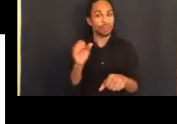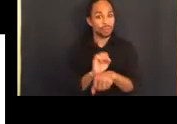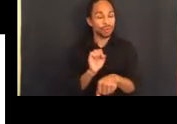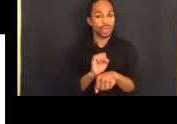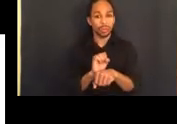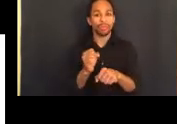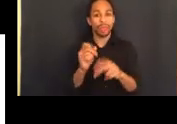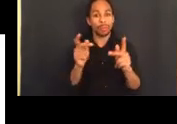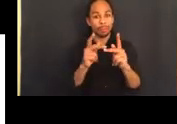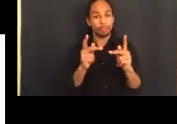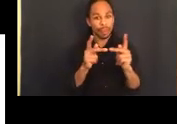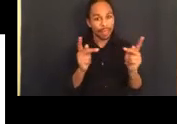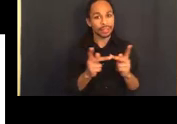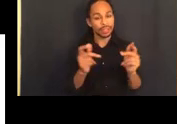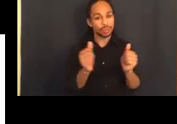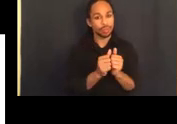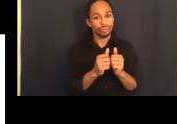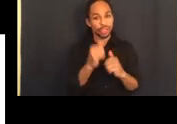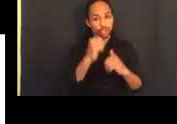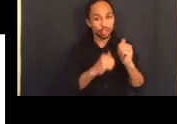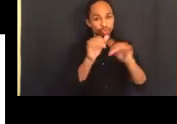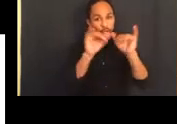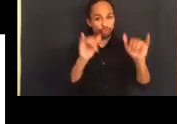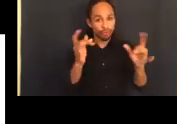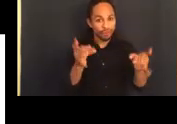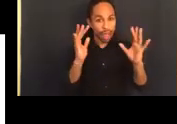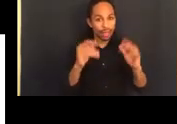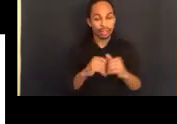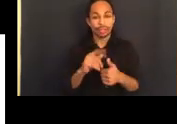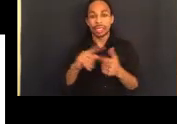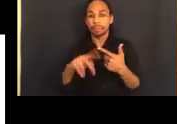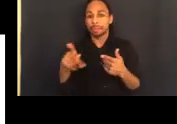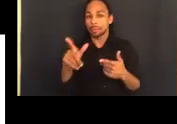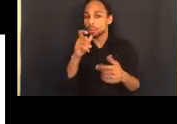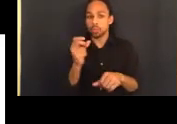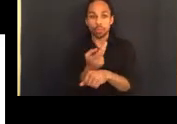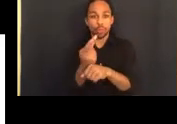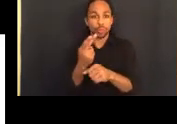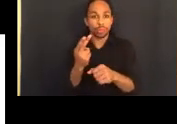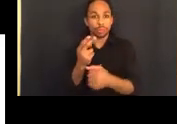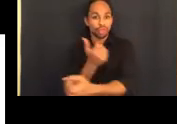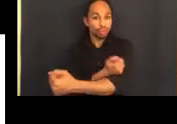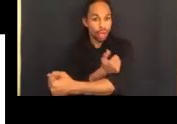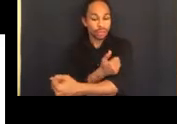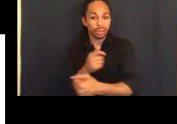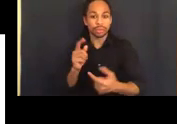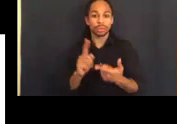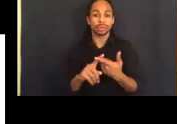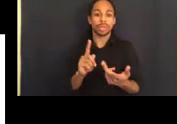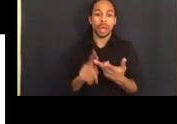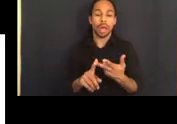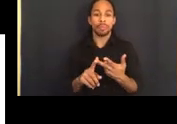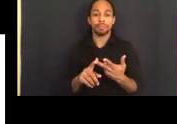around people who use drugs or people who are incarcerated, the sense that people who live within these multiple axes of structural